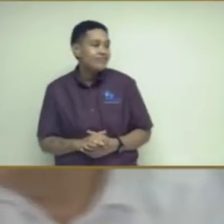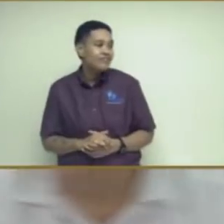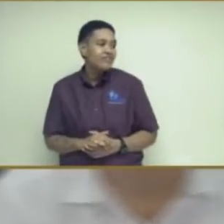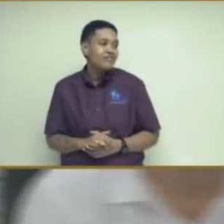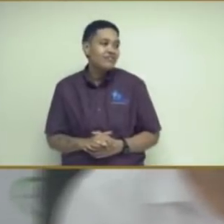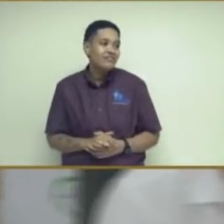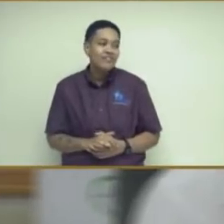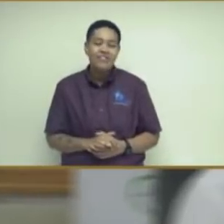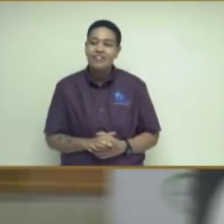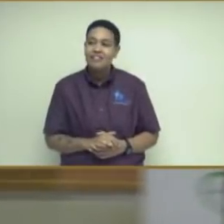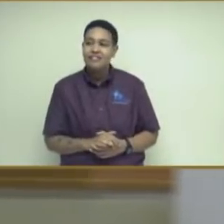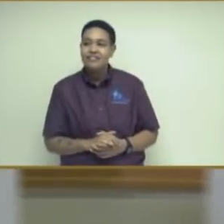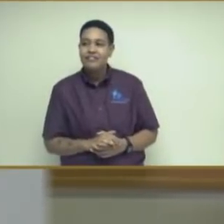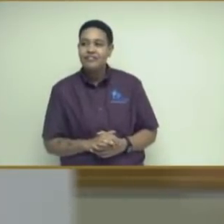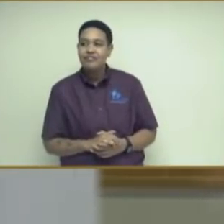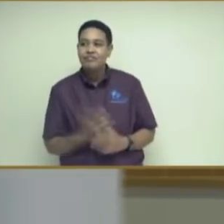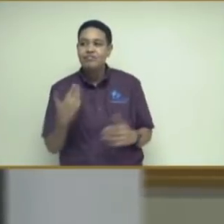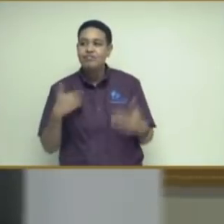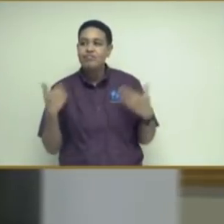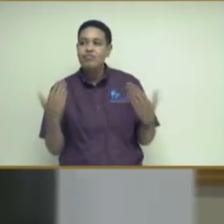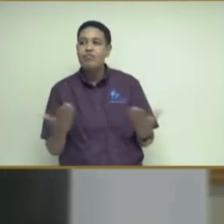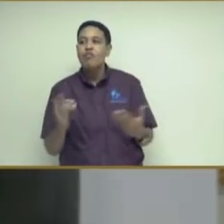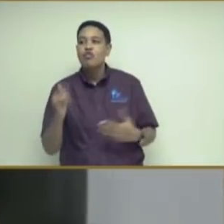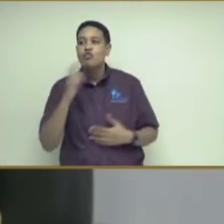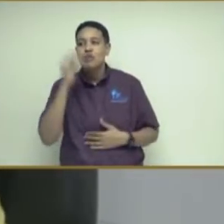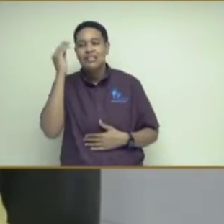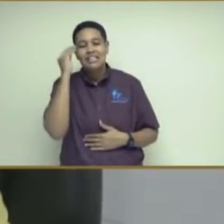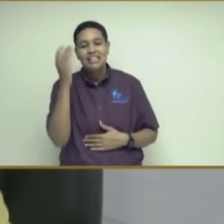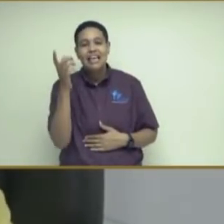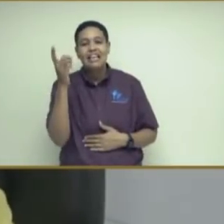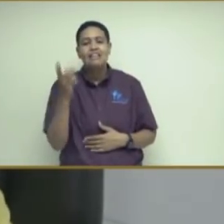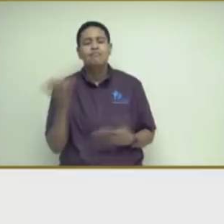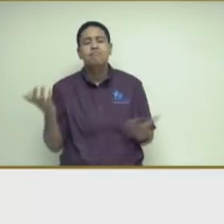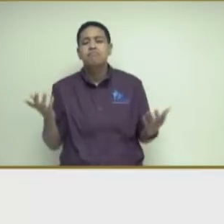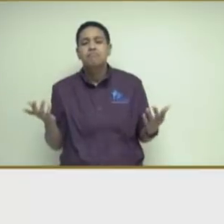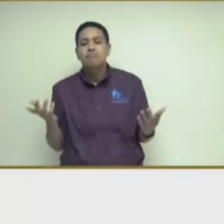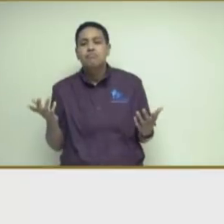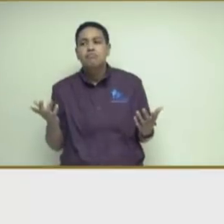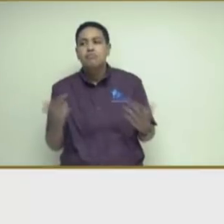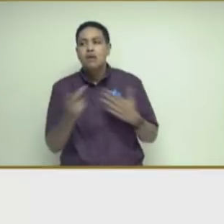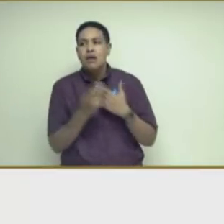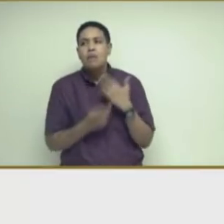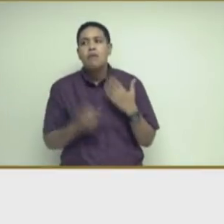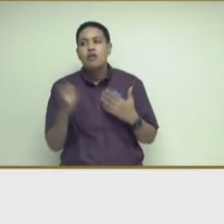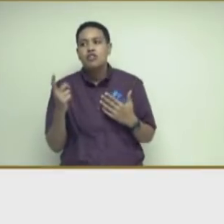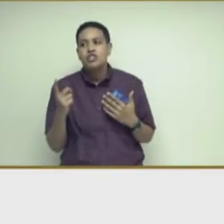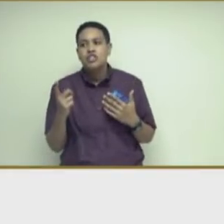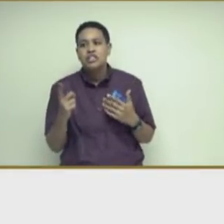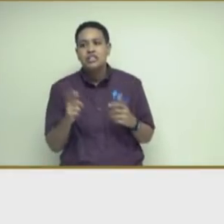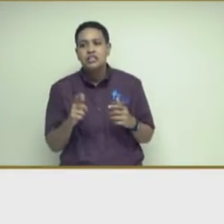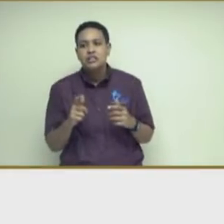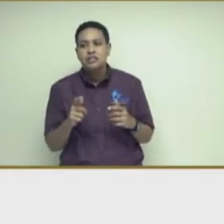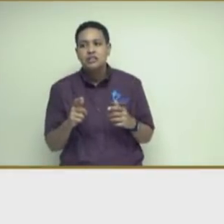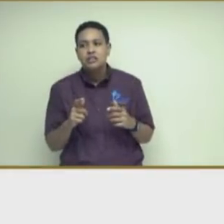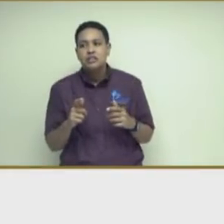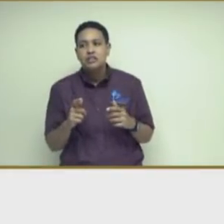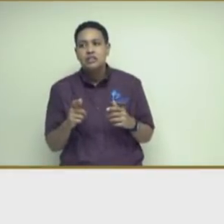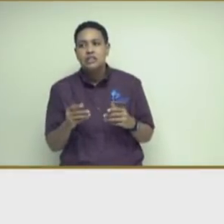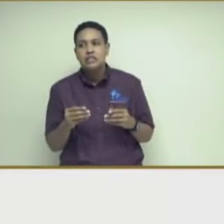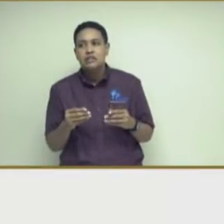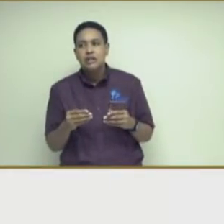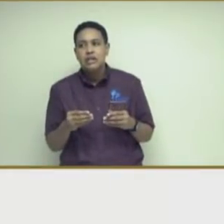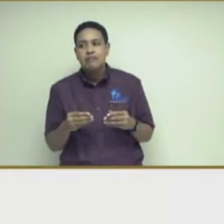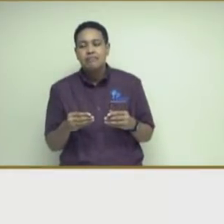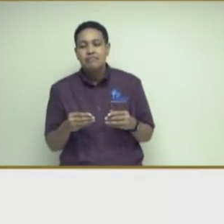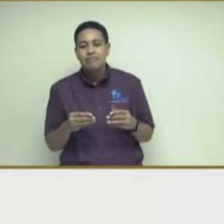we can move, go to the next one. Move forward. Just to say, this is the parish distribution. When we look